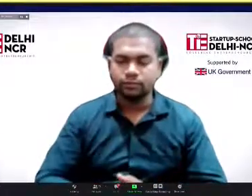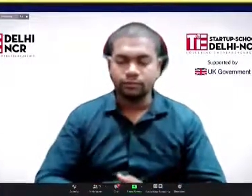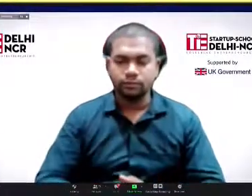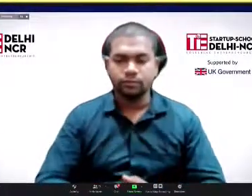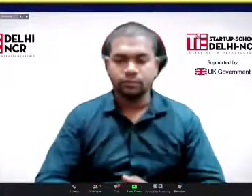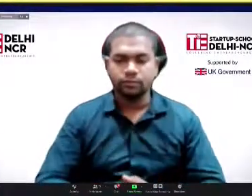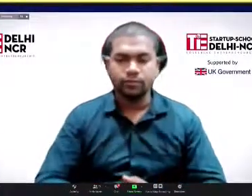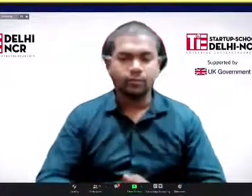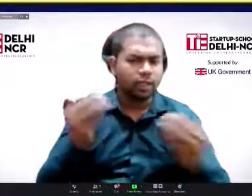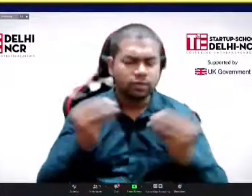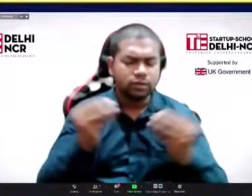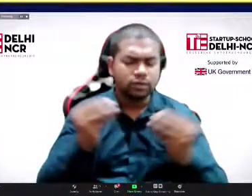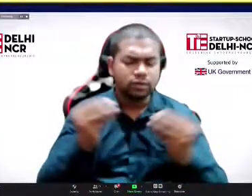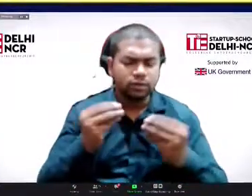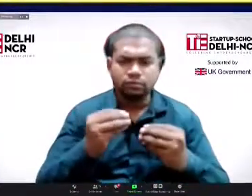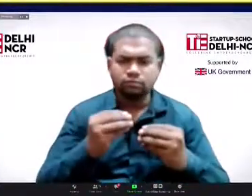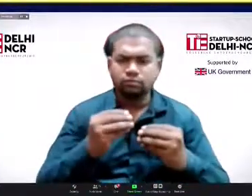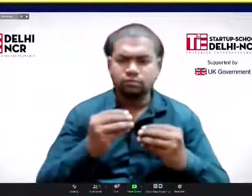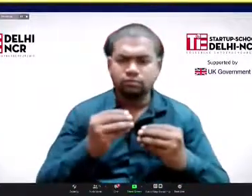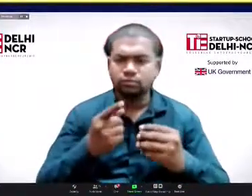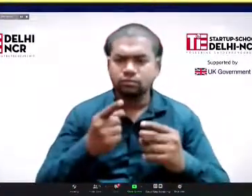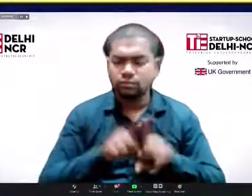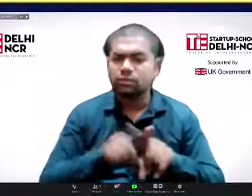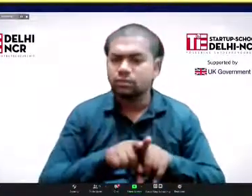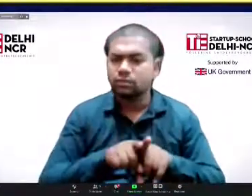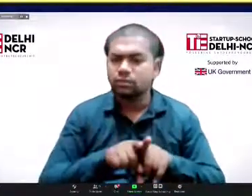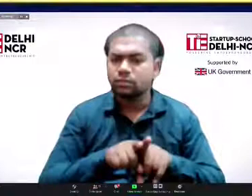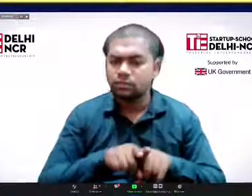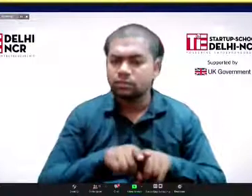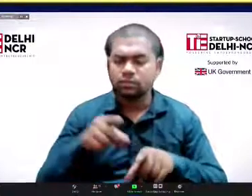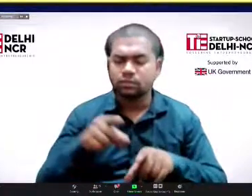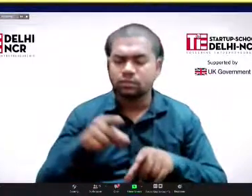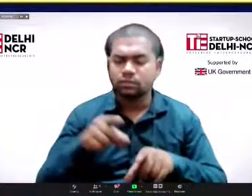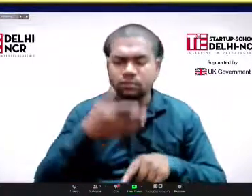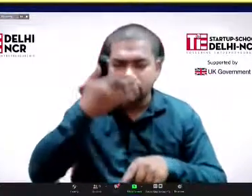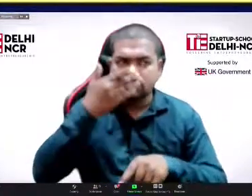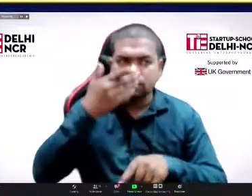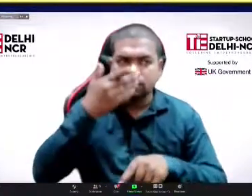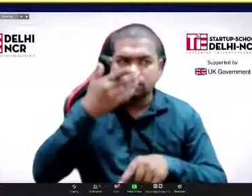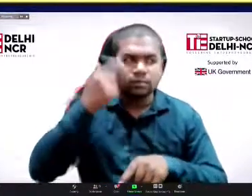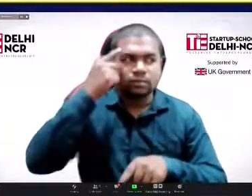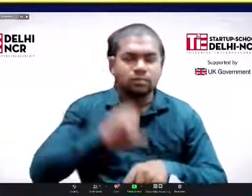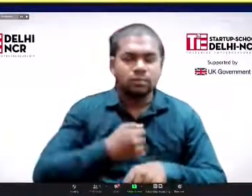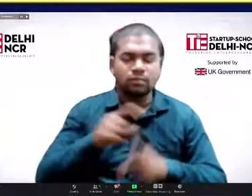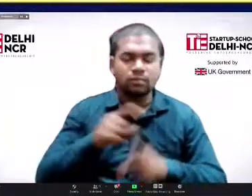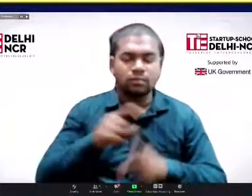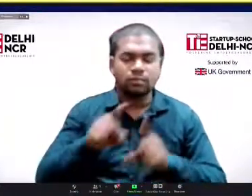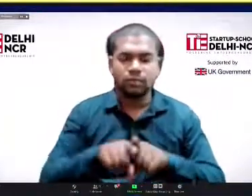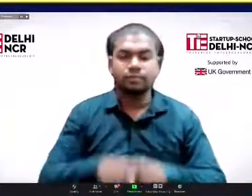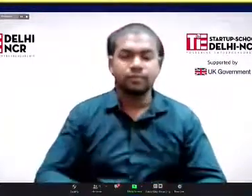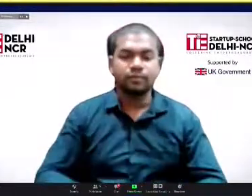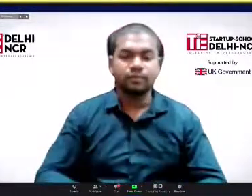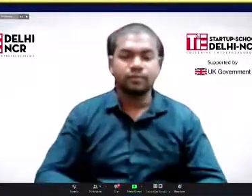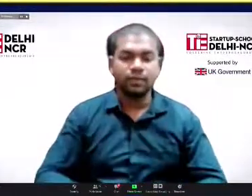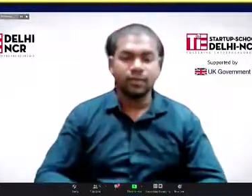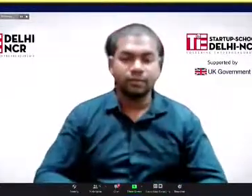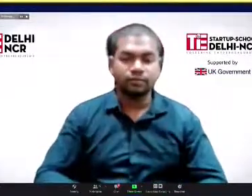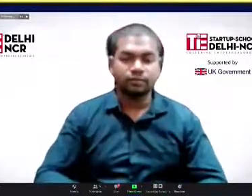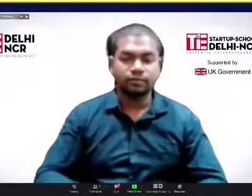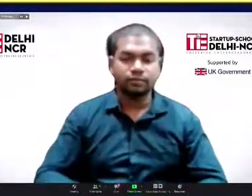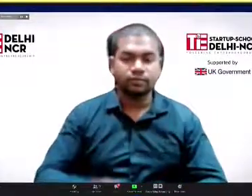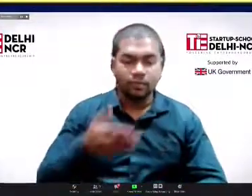certain sensitivity. It's like a smell reminds you of a certain person. So a smell